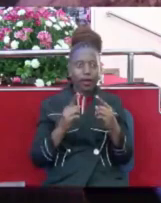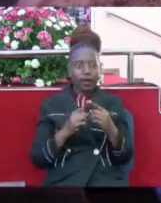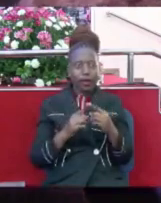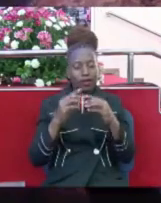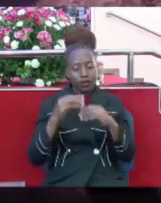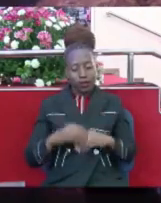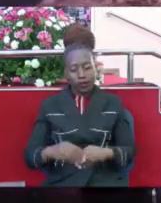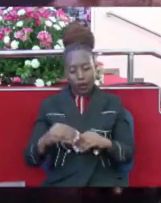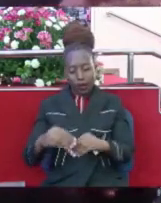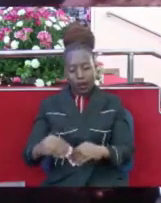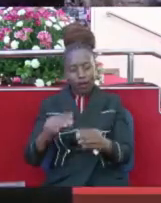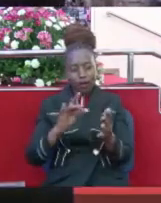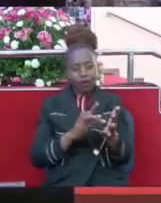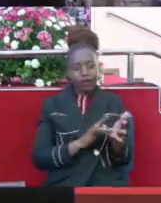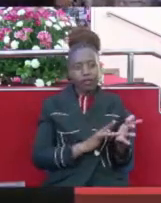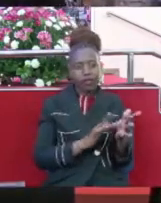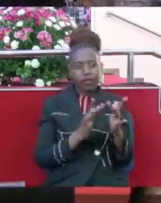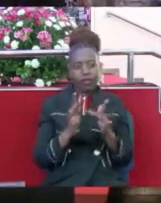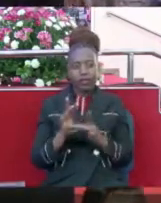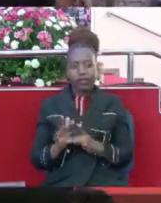decided to follow